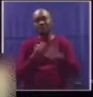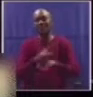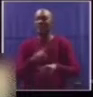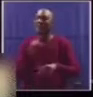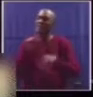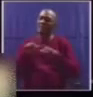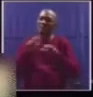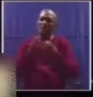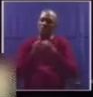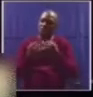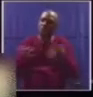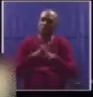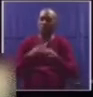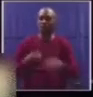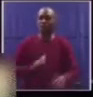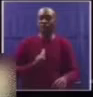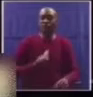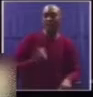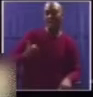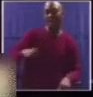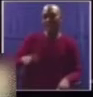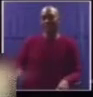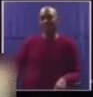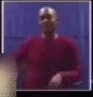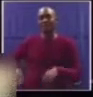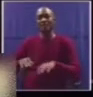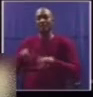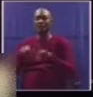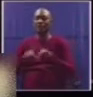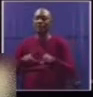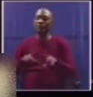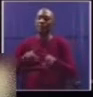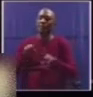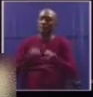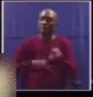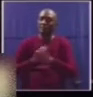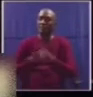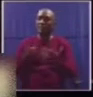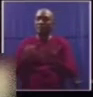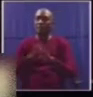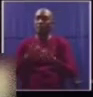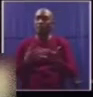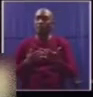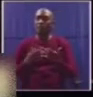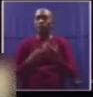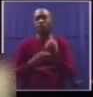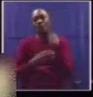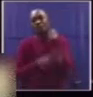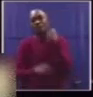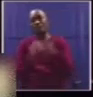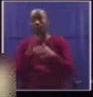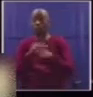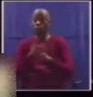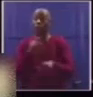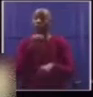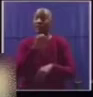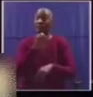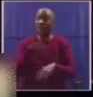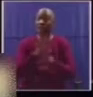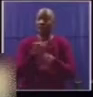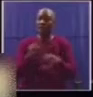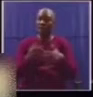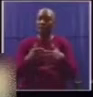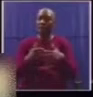girls across the country have missed less and less days of school due to period poverty because of the EFF Center Tower